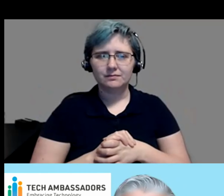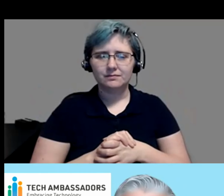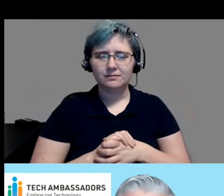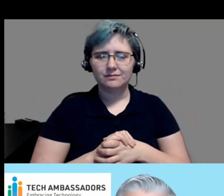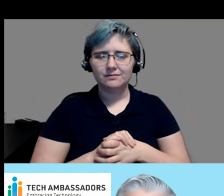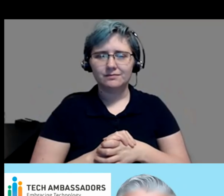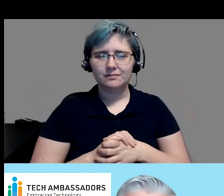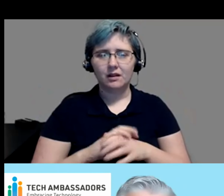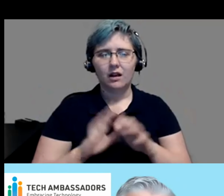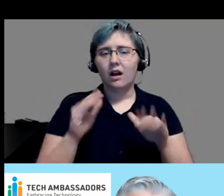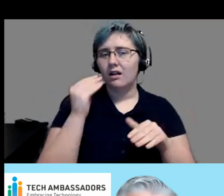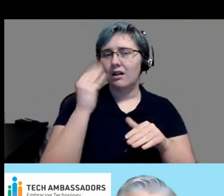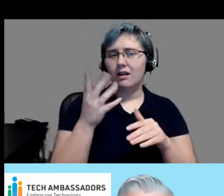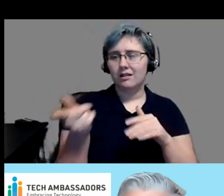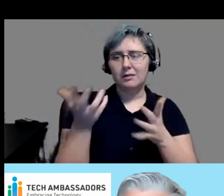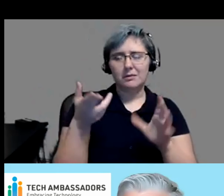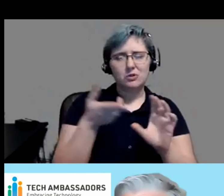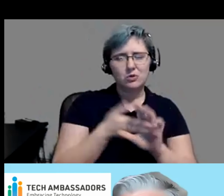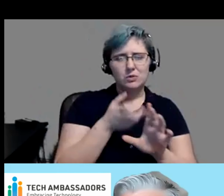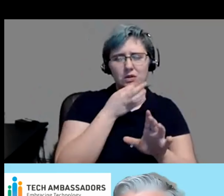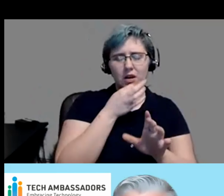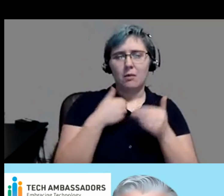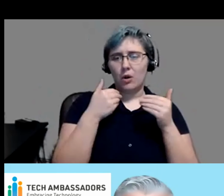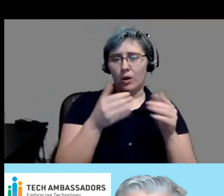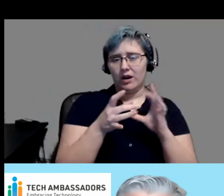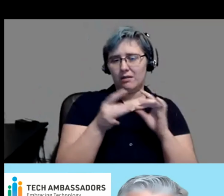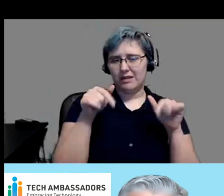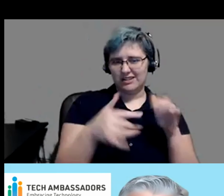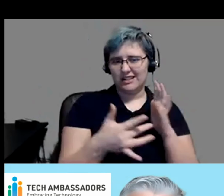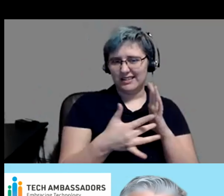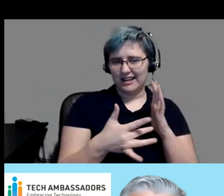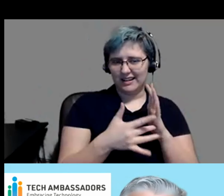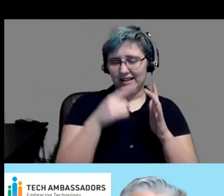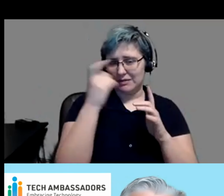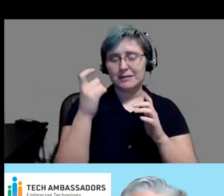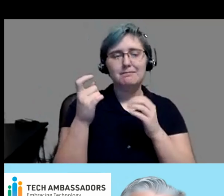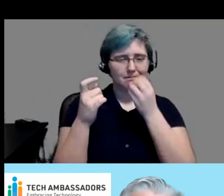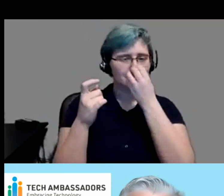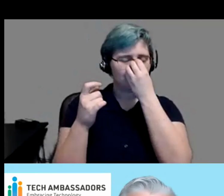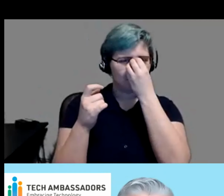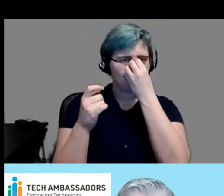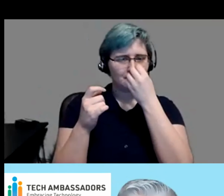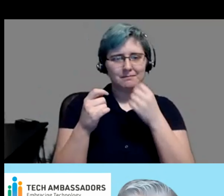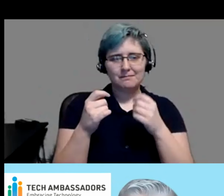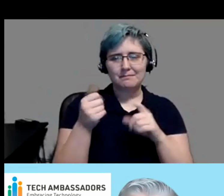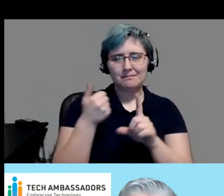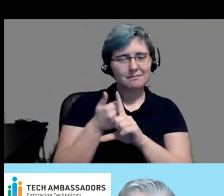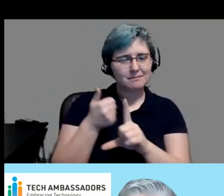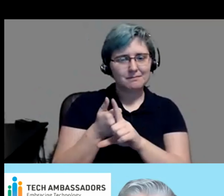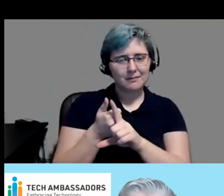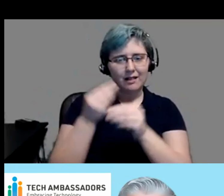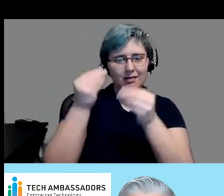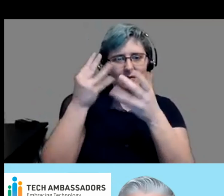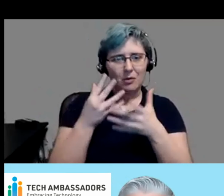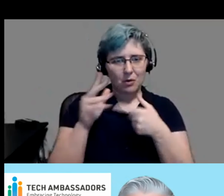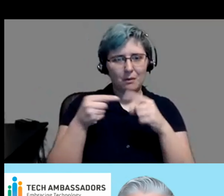I'll tell you what, he may join us in a second. I'm going to go ahead and mention this technology because he actually made me aware of it.